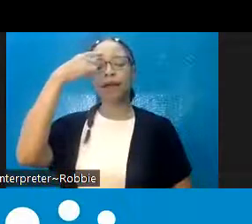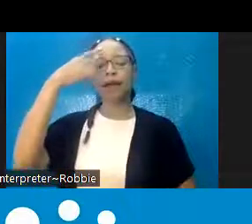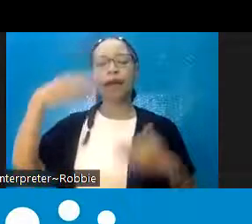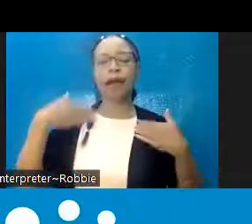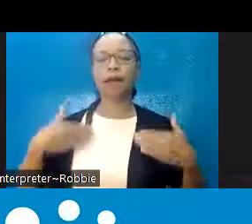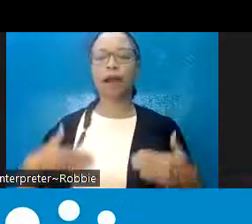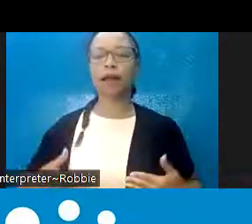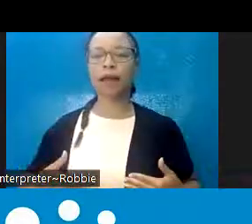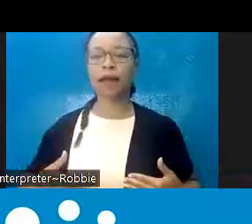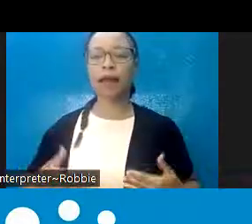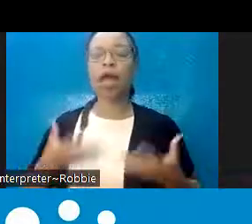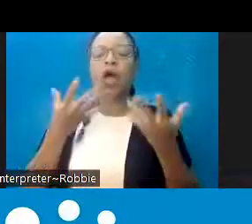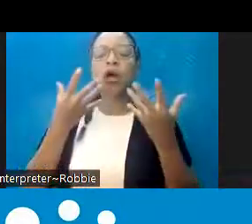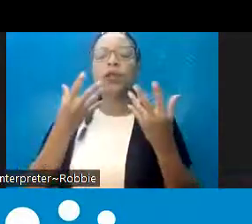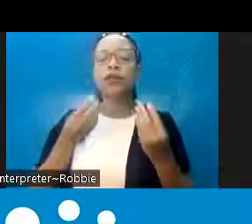Soften your face,